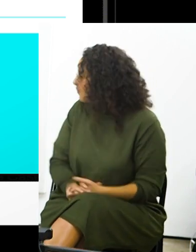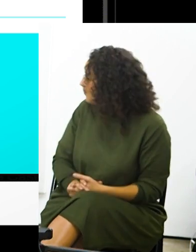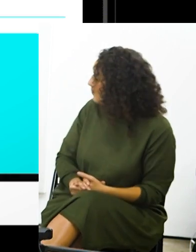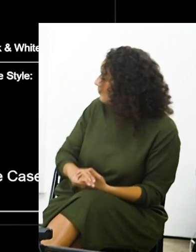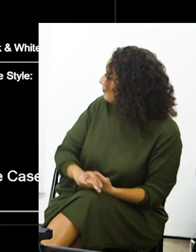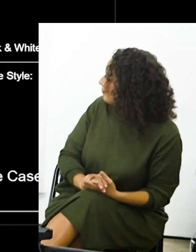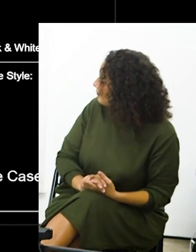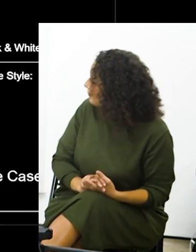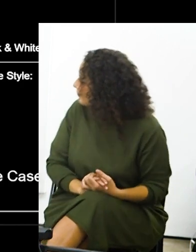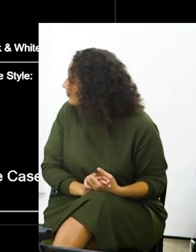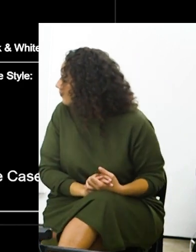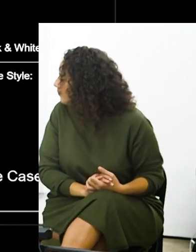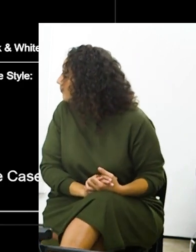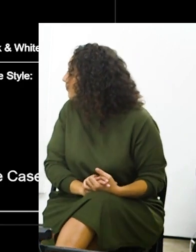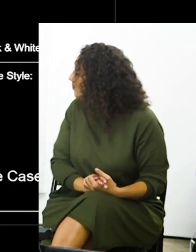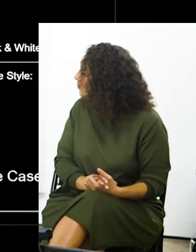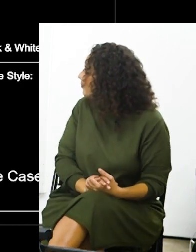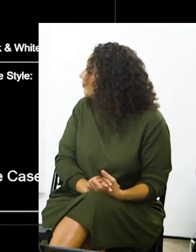well. Sorry.